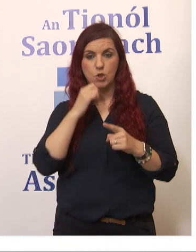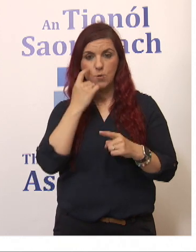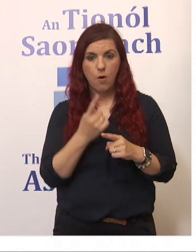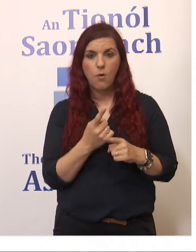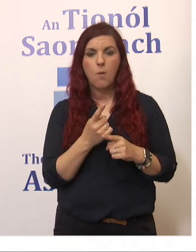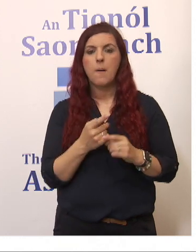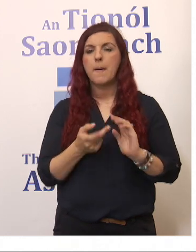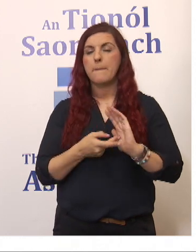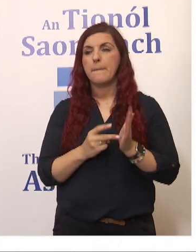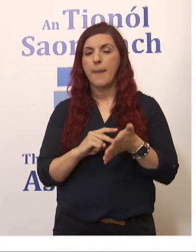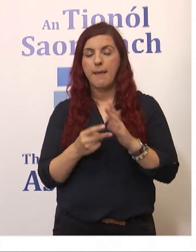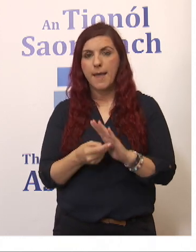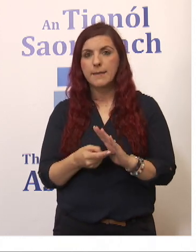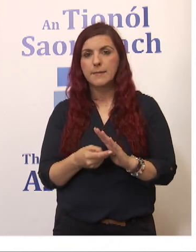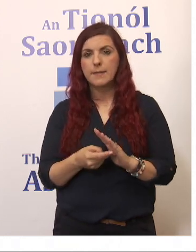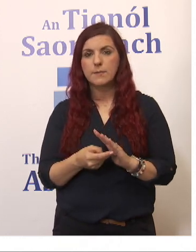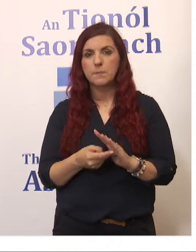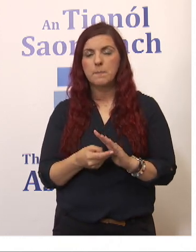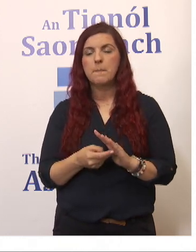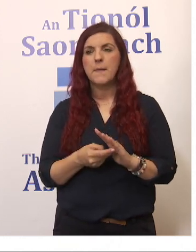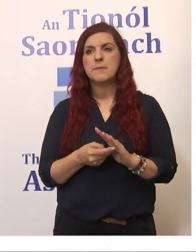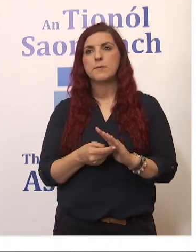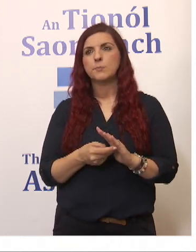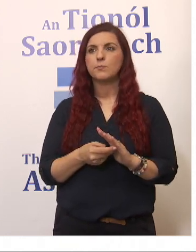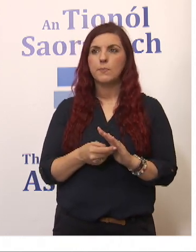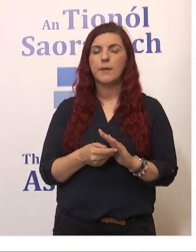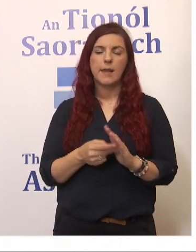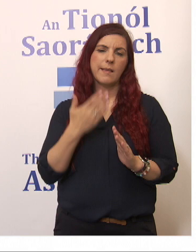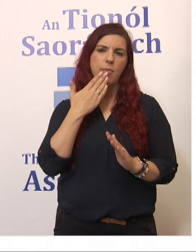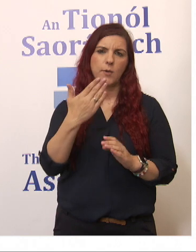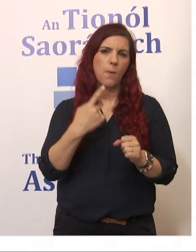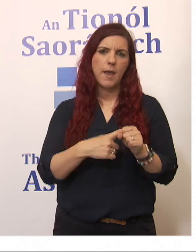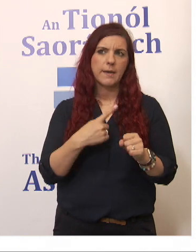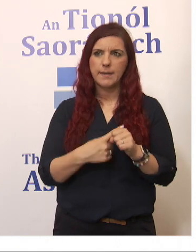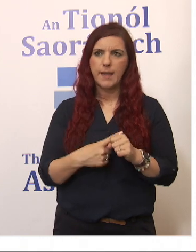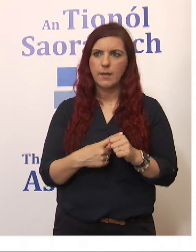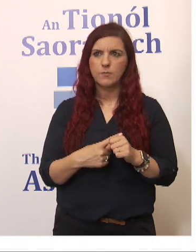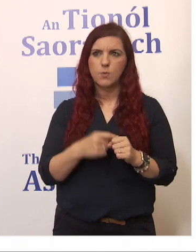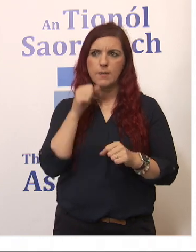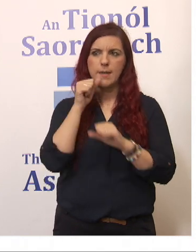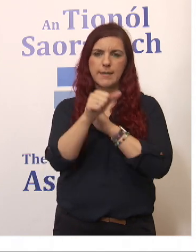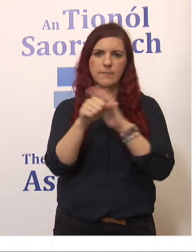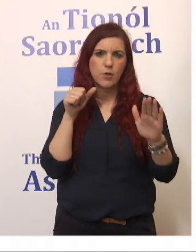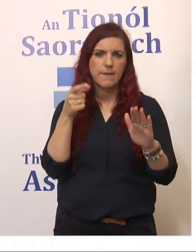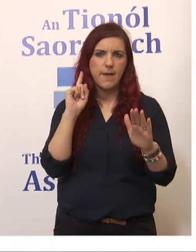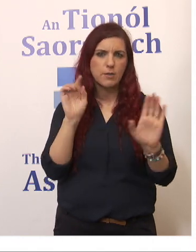and the facilitators have been speaking about you this morning, and thank you again to the expert advisor group